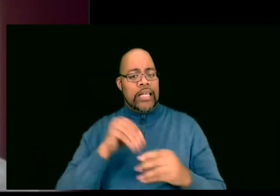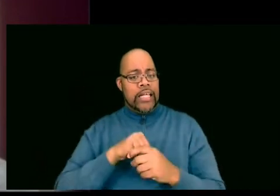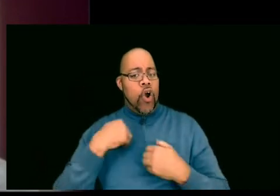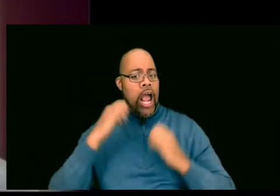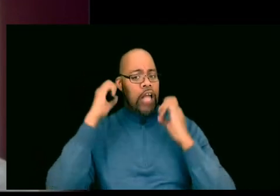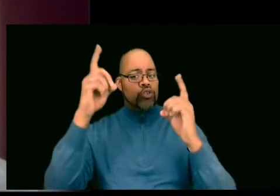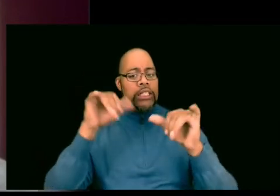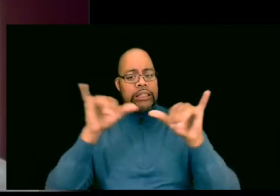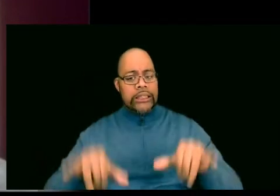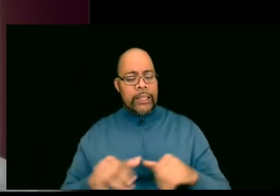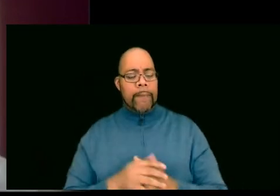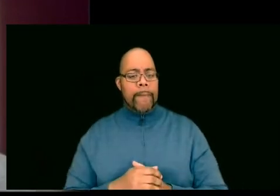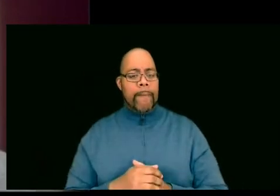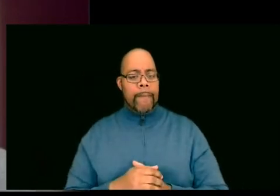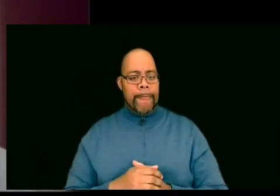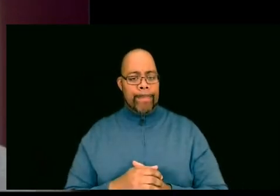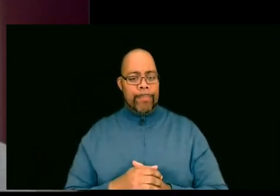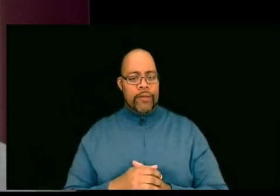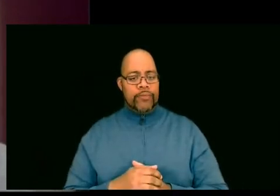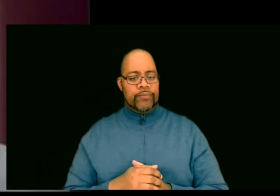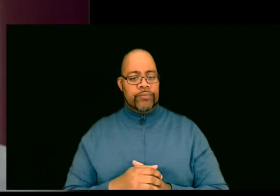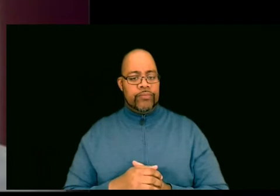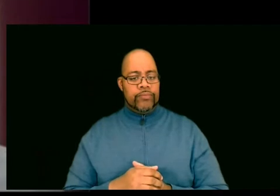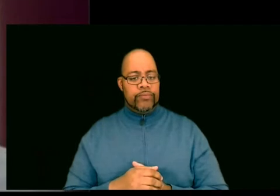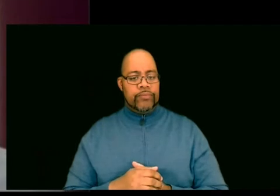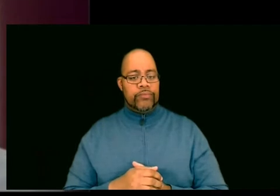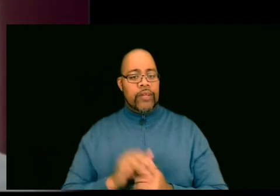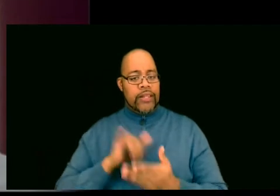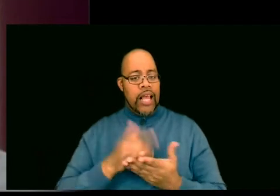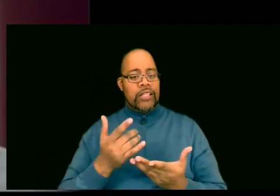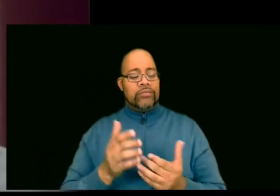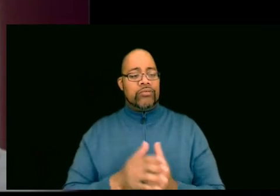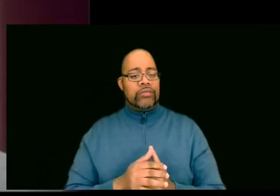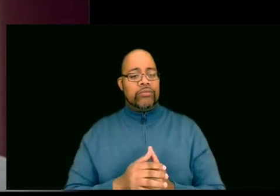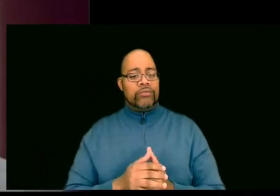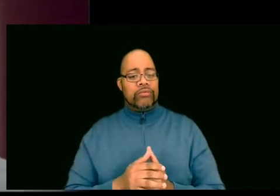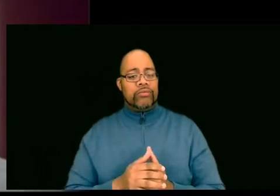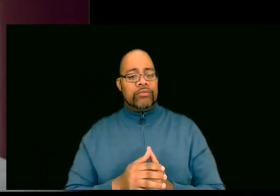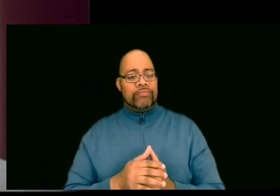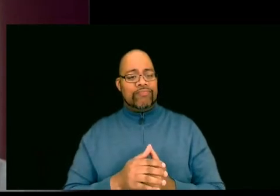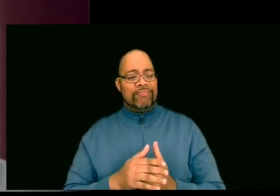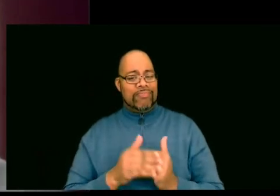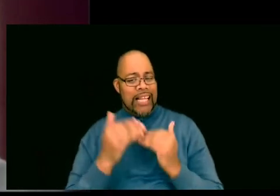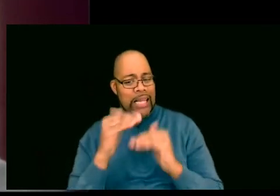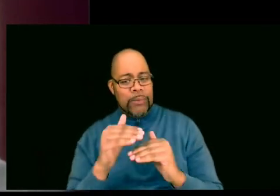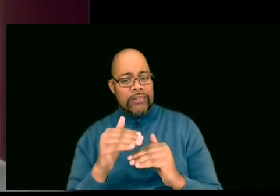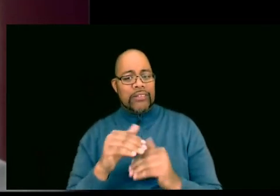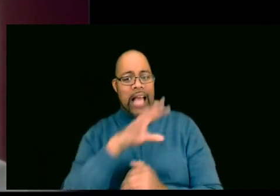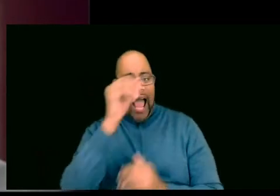still in our educational system, which cripples or